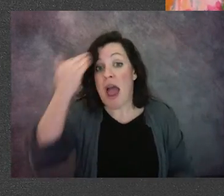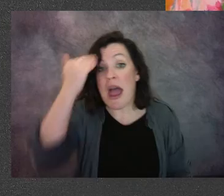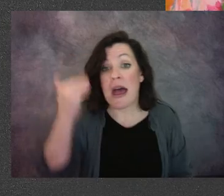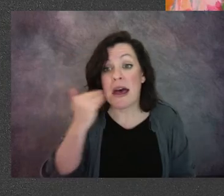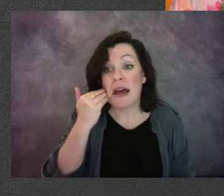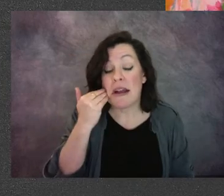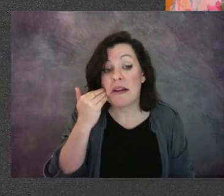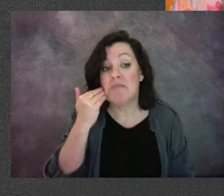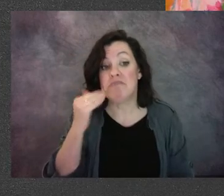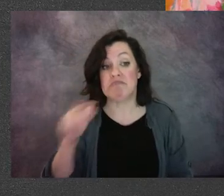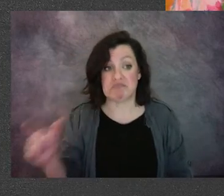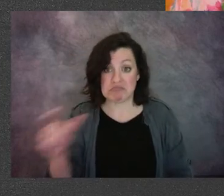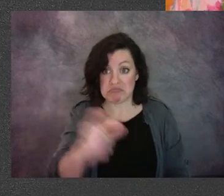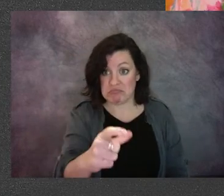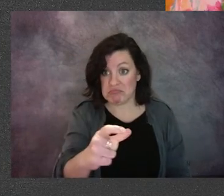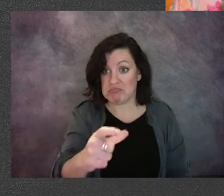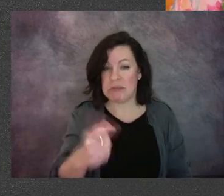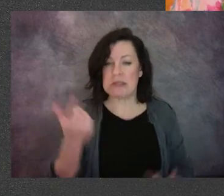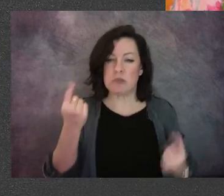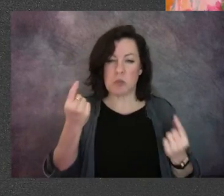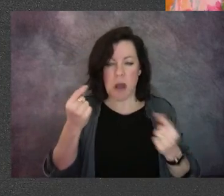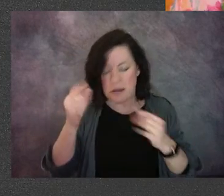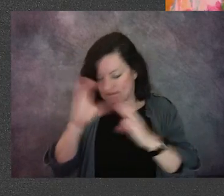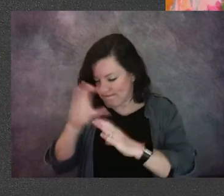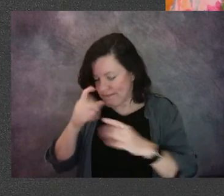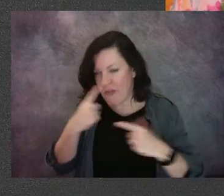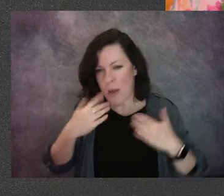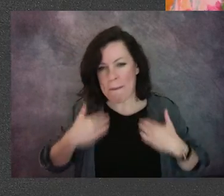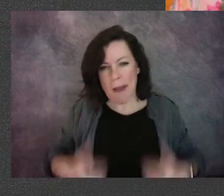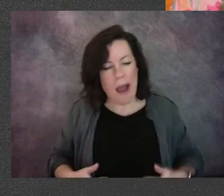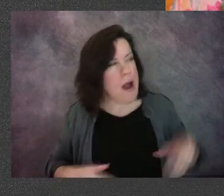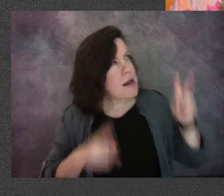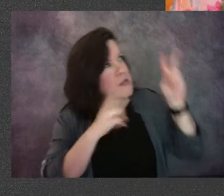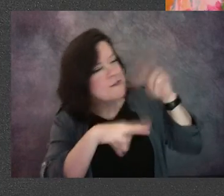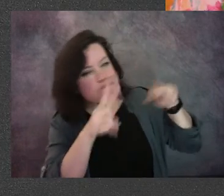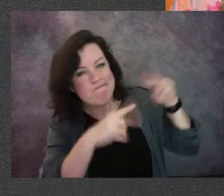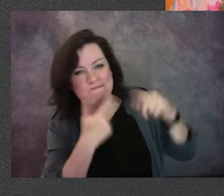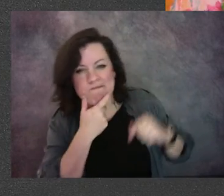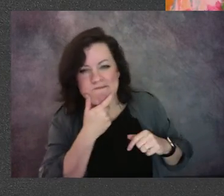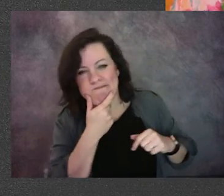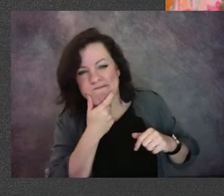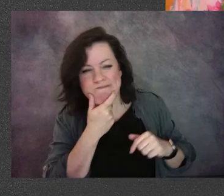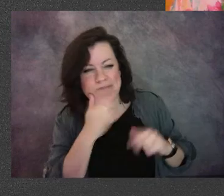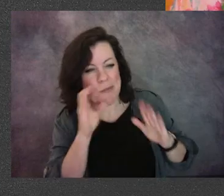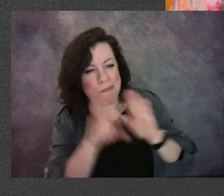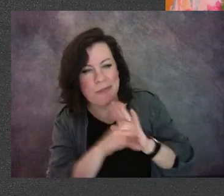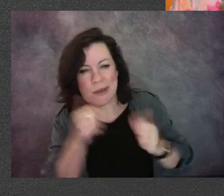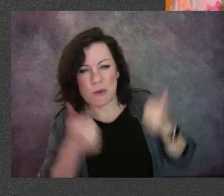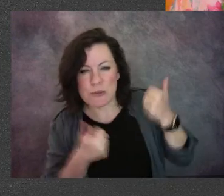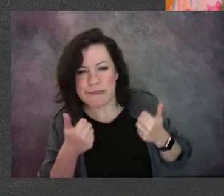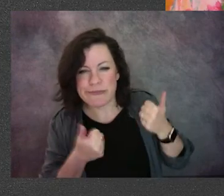good head. And then what could I use for the body?